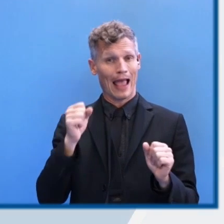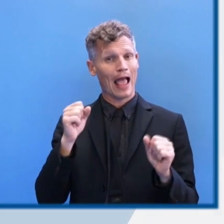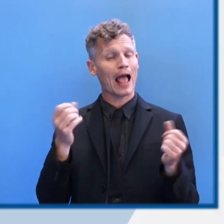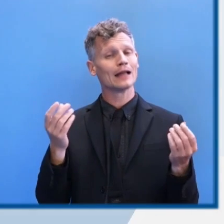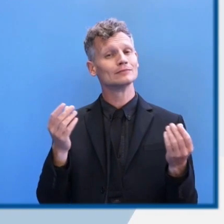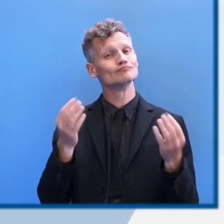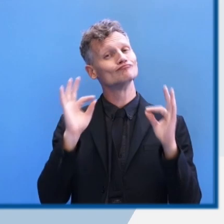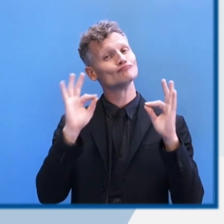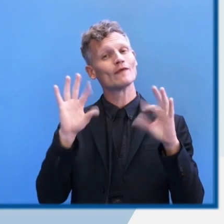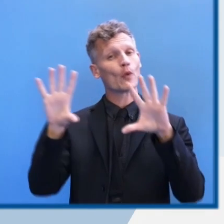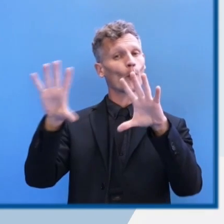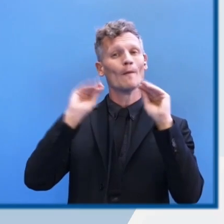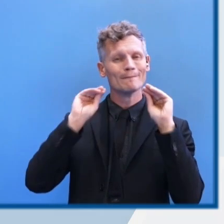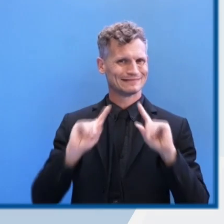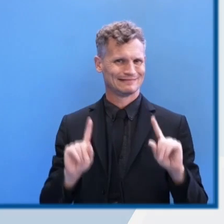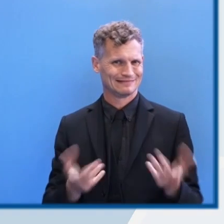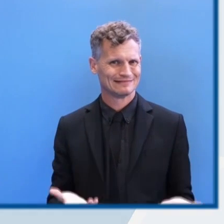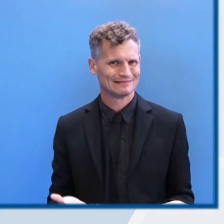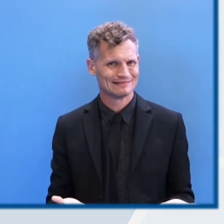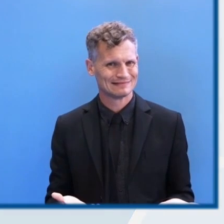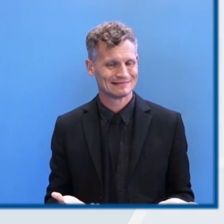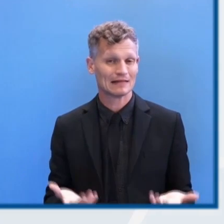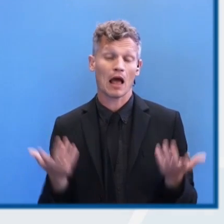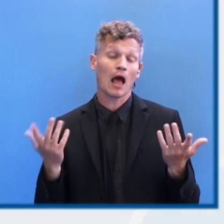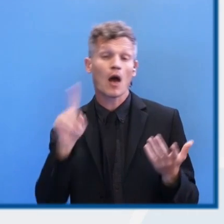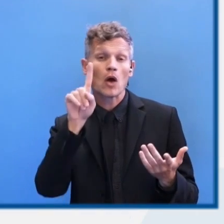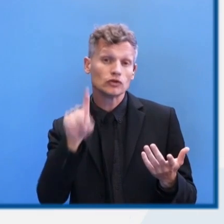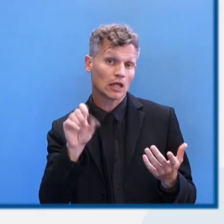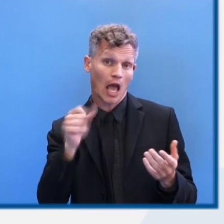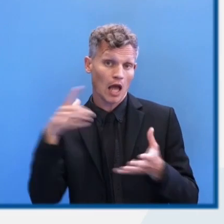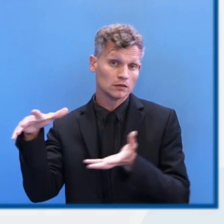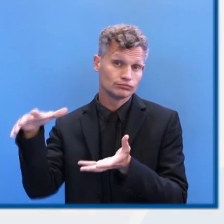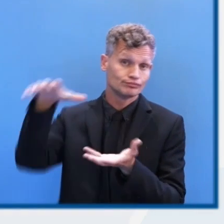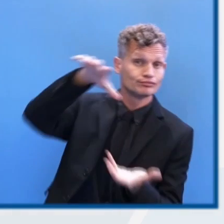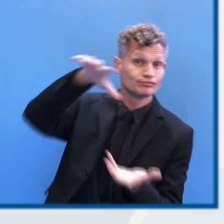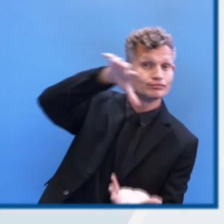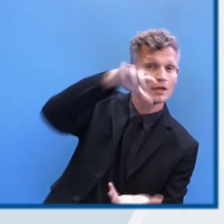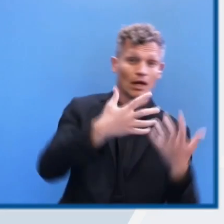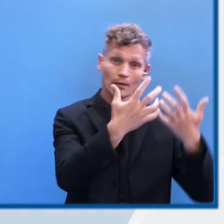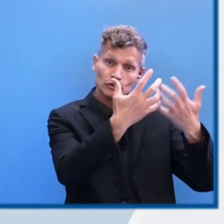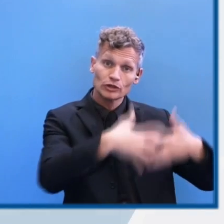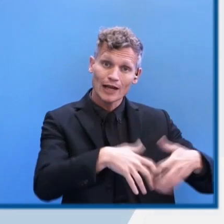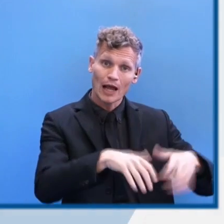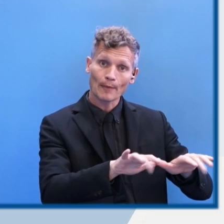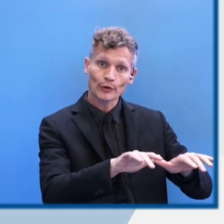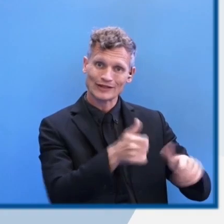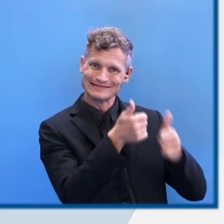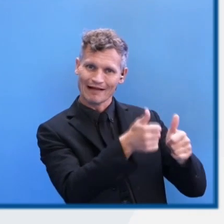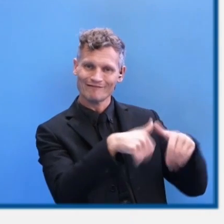we use machine type of learning, artificial intelligence, to help us understand